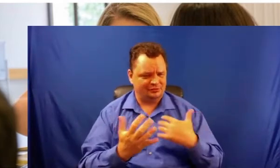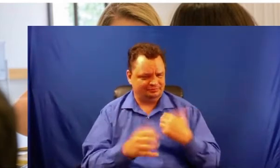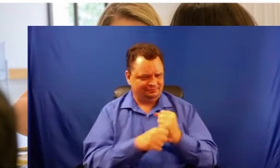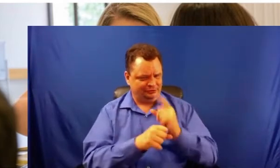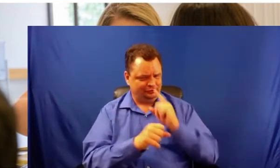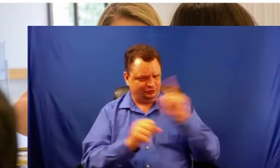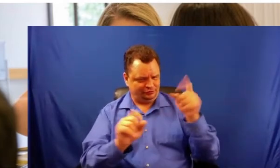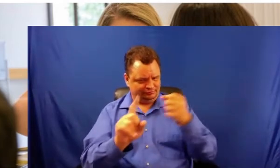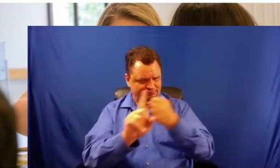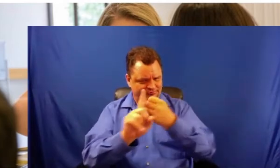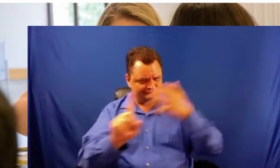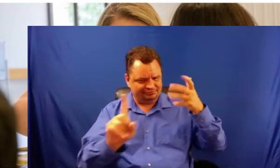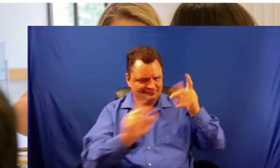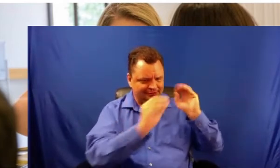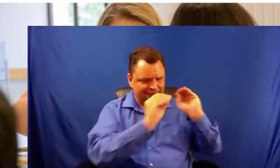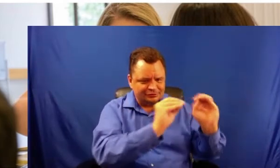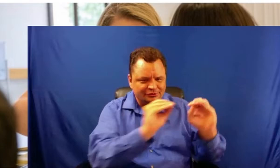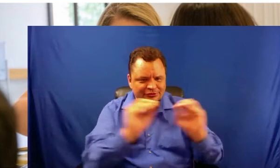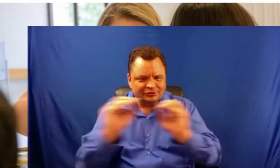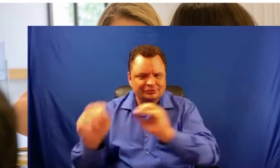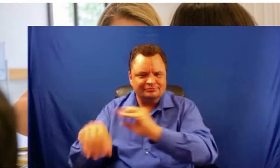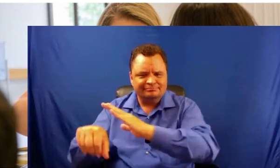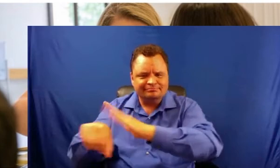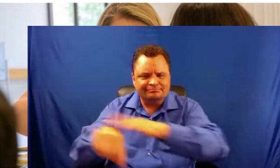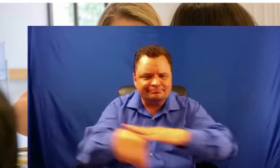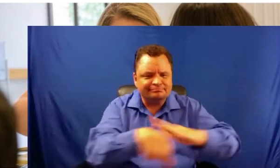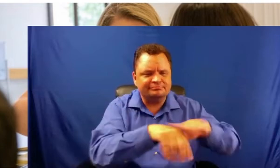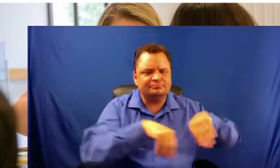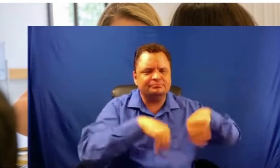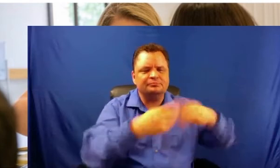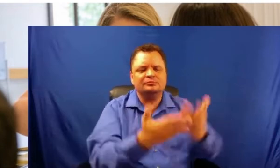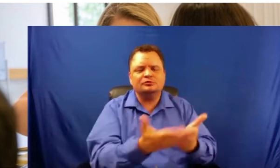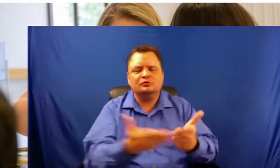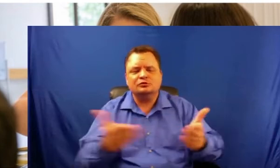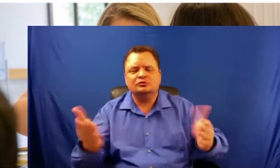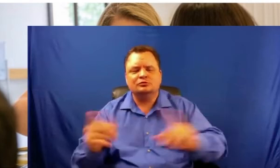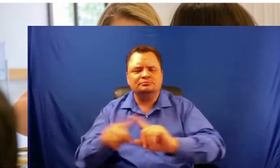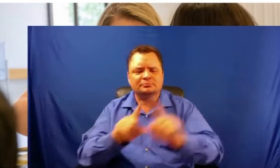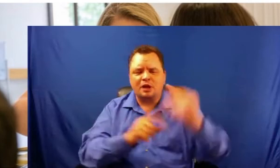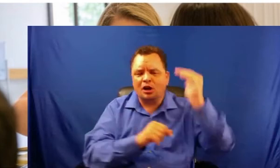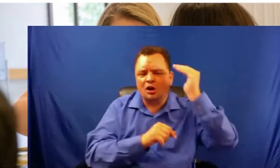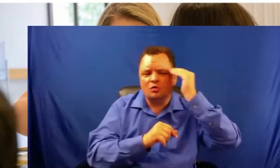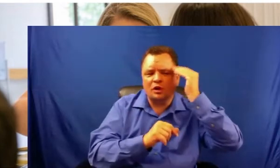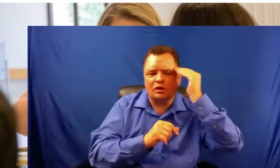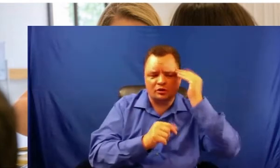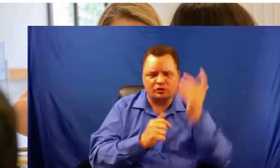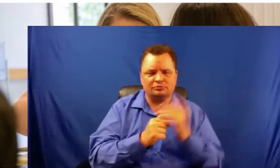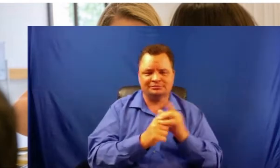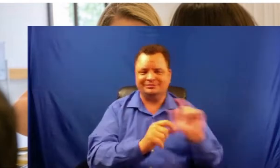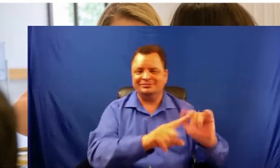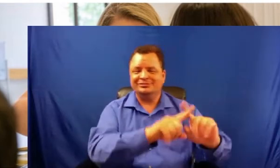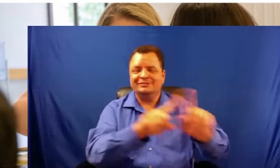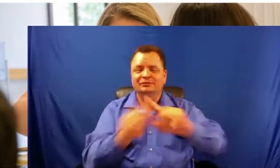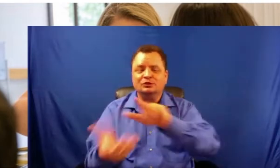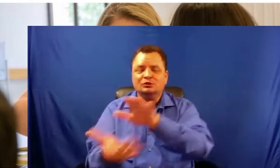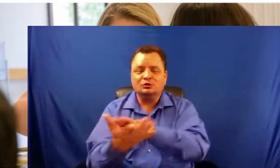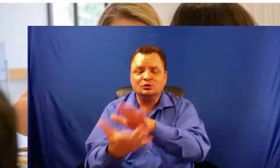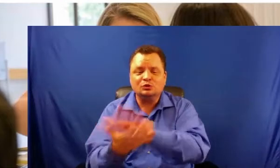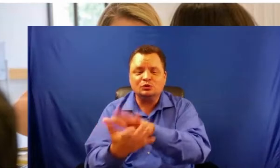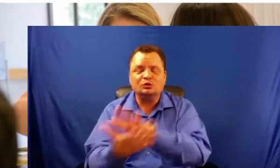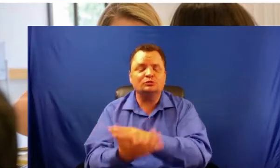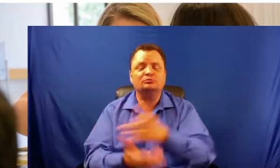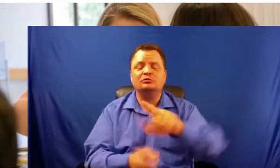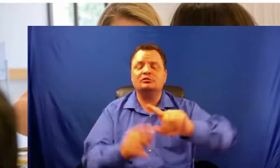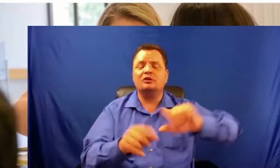administration of vaccine. We are working with our schools. If there are any other agency, potential churches or